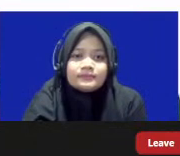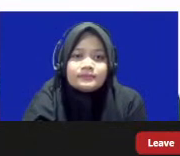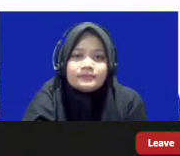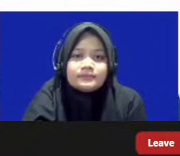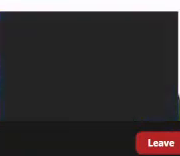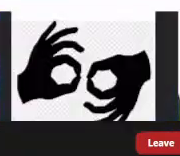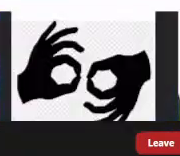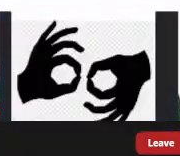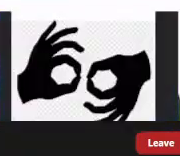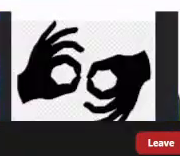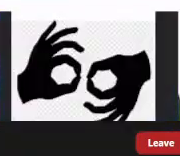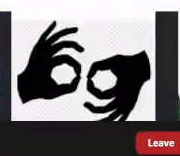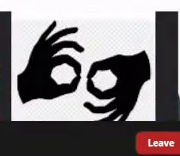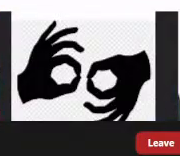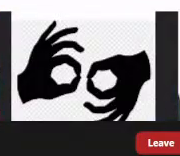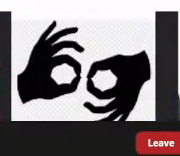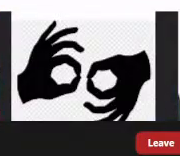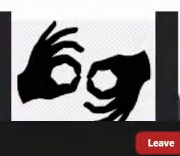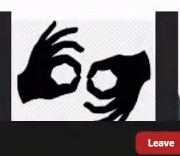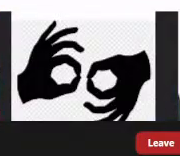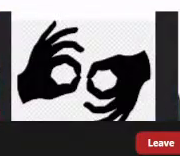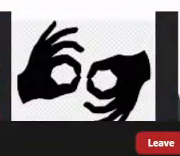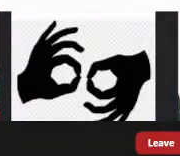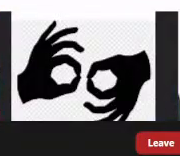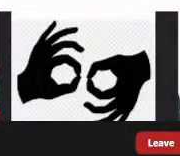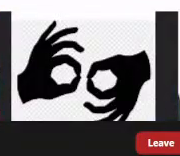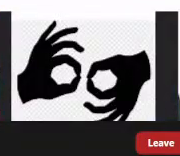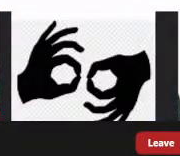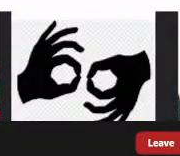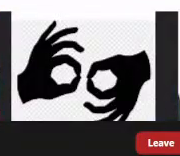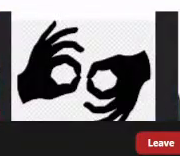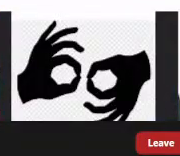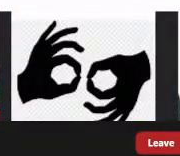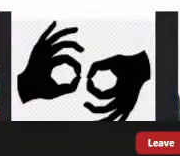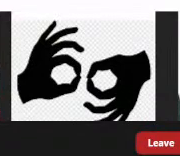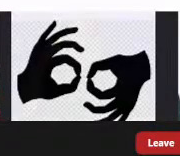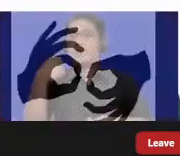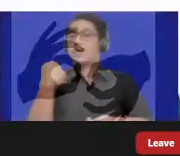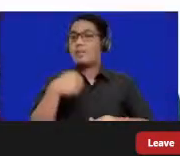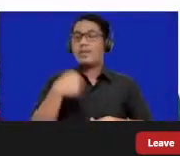not, like the earthquakes, volcano eruptions, etc.